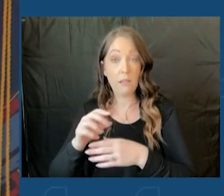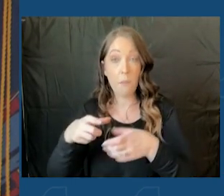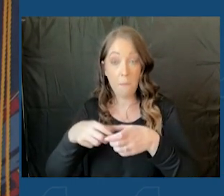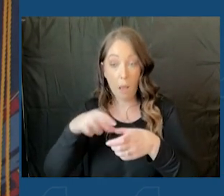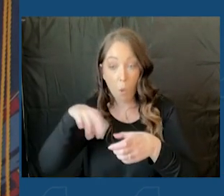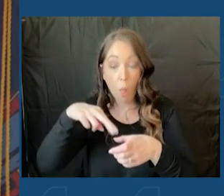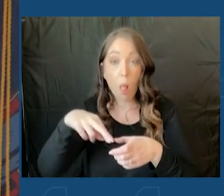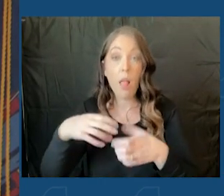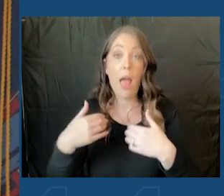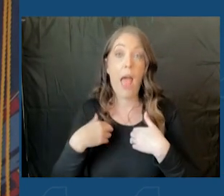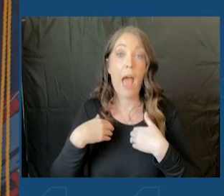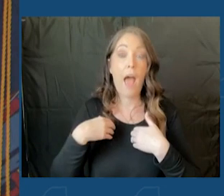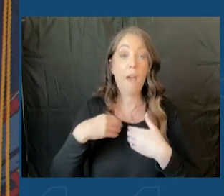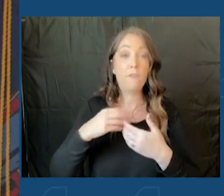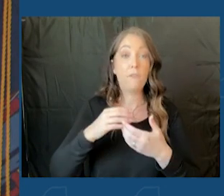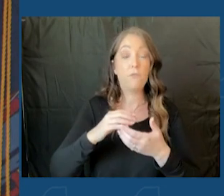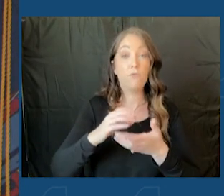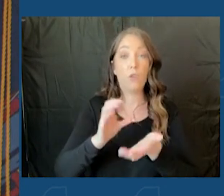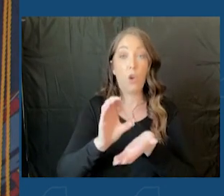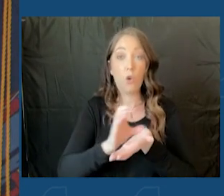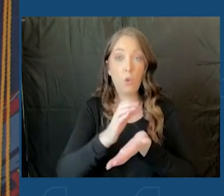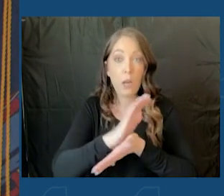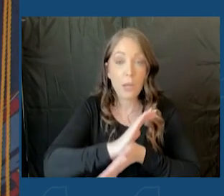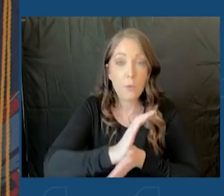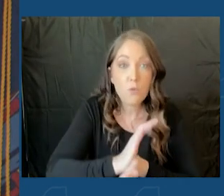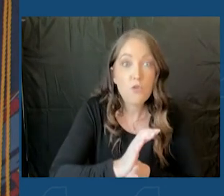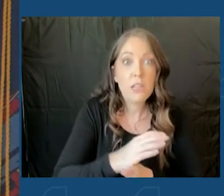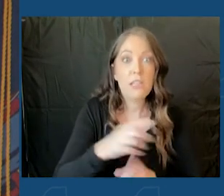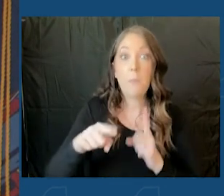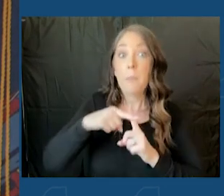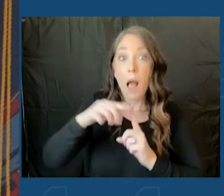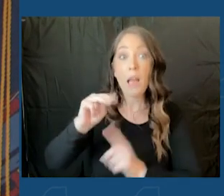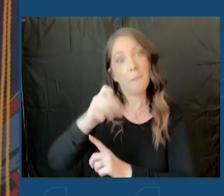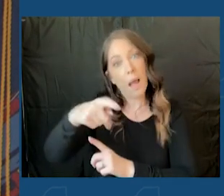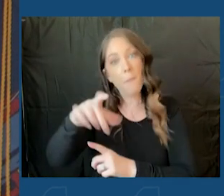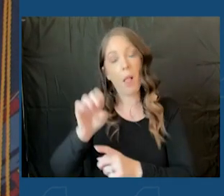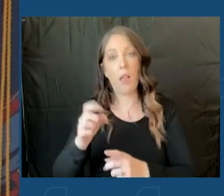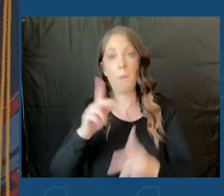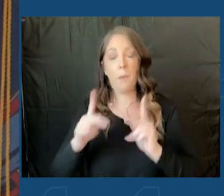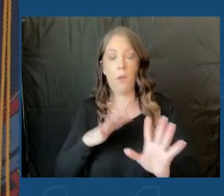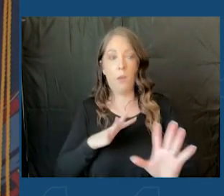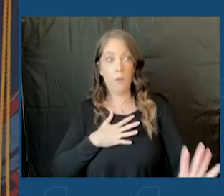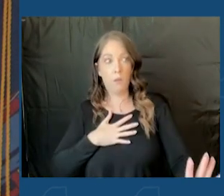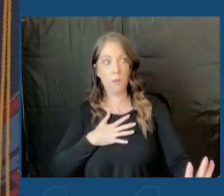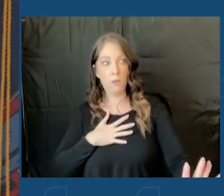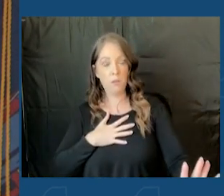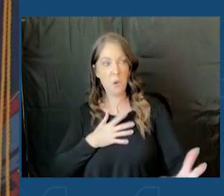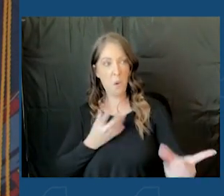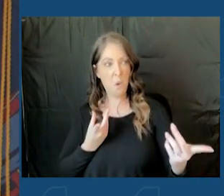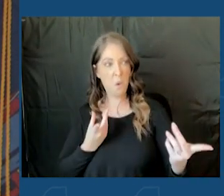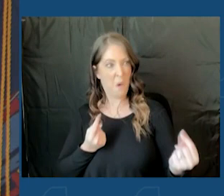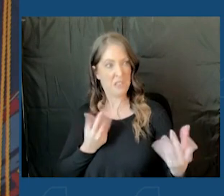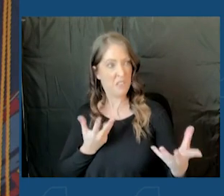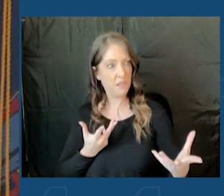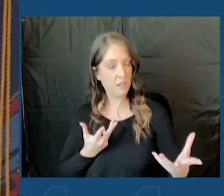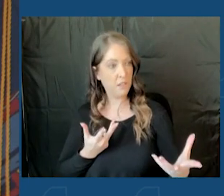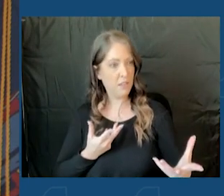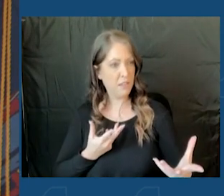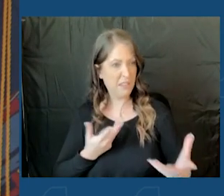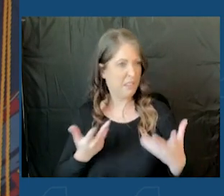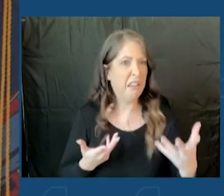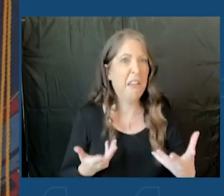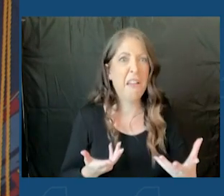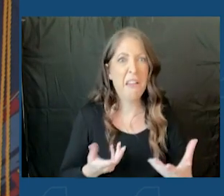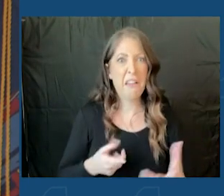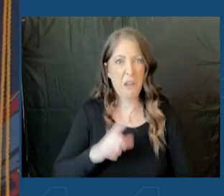it. And that was like blasphemy in New York City. Like, what are you talking about? Who are you? That person's really